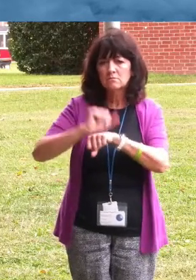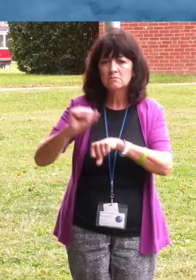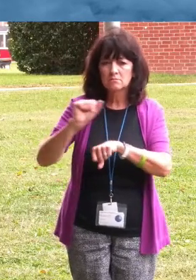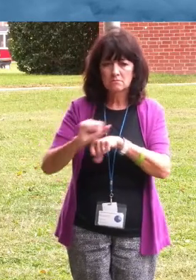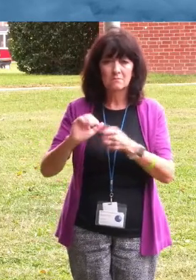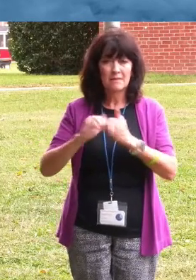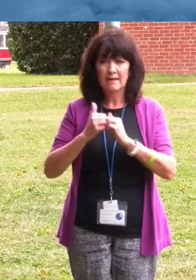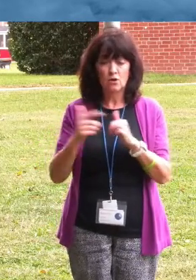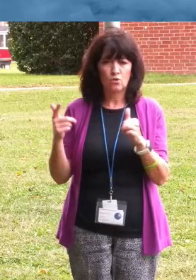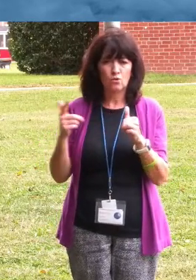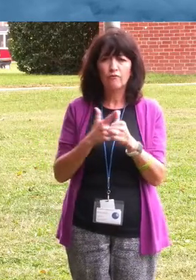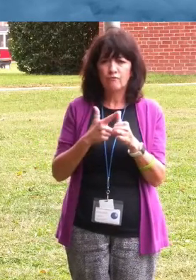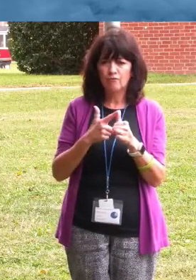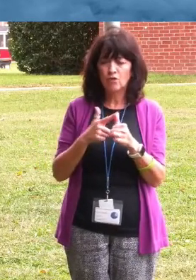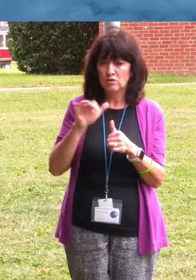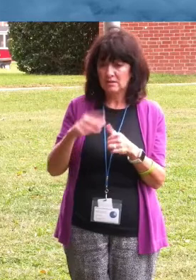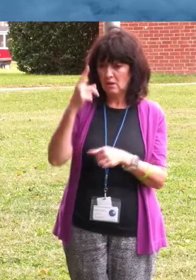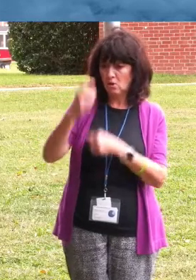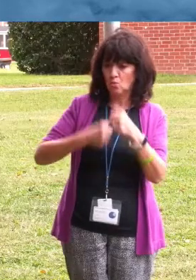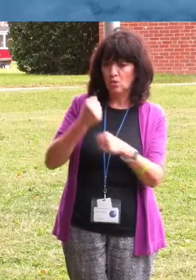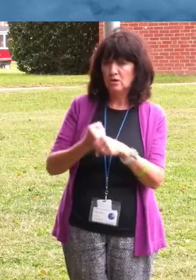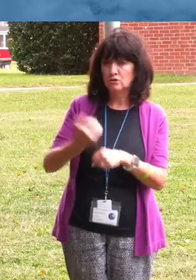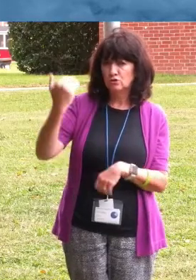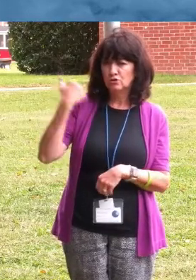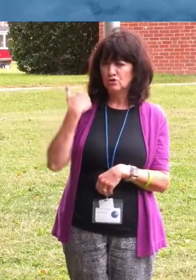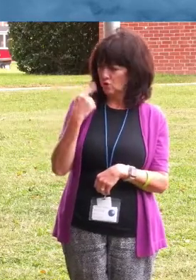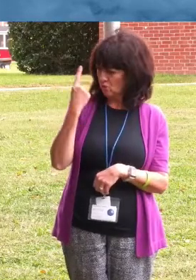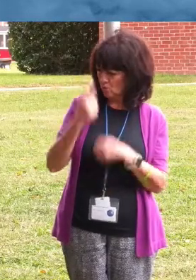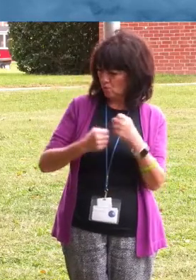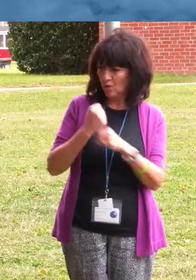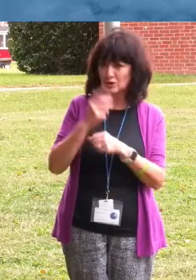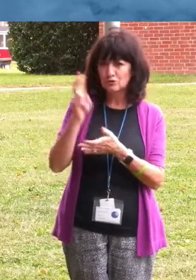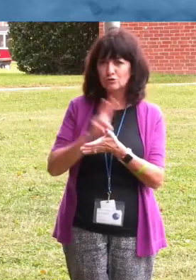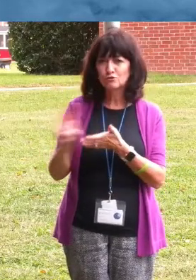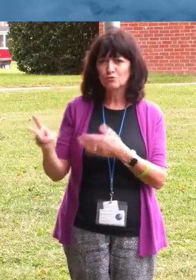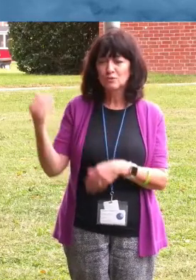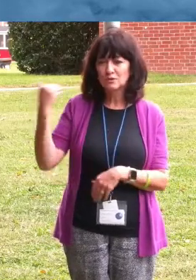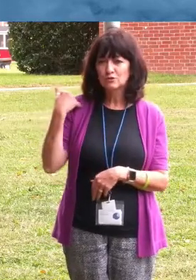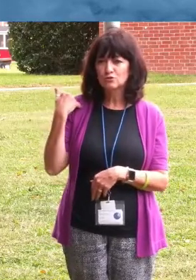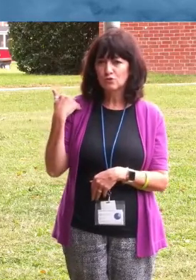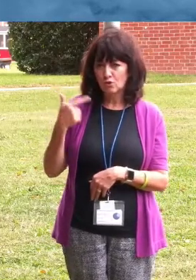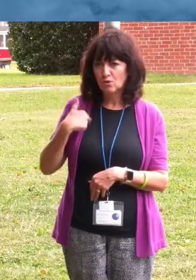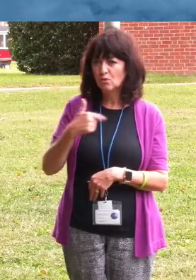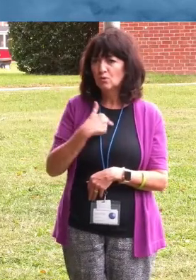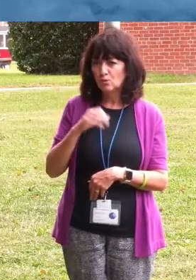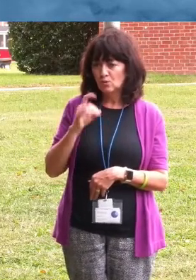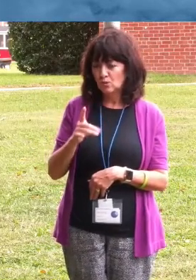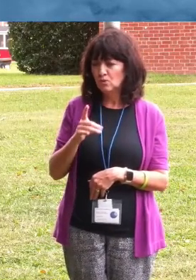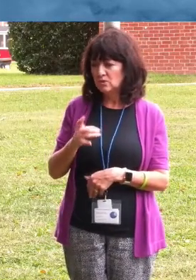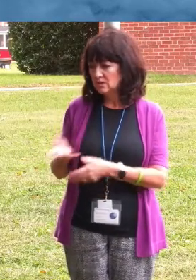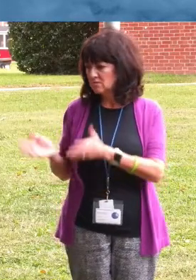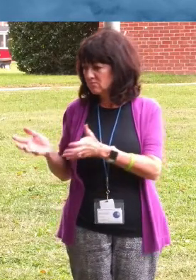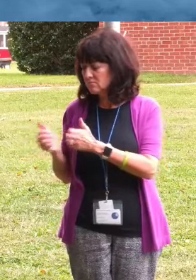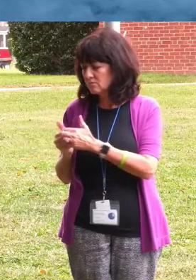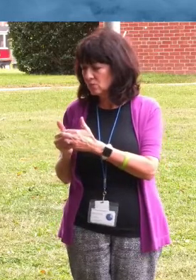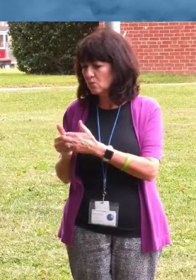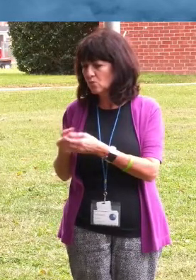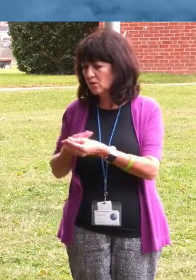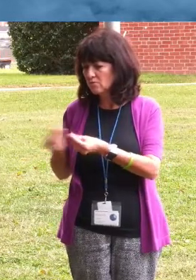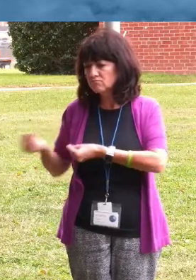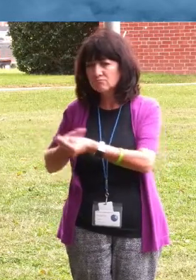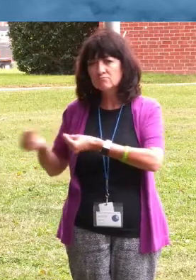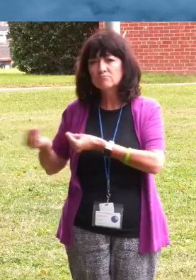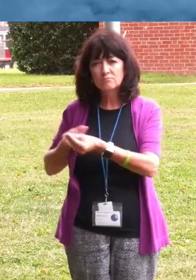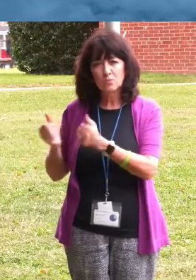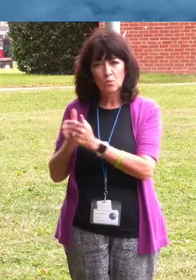pandemic resurgence. A year ago, a year and 2 weeks exactly, we handed to our governor with our Secretary McGurk, many leaders in the